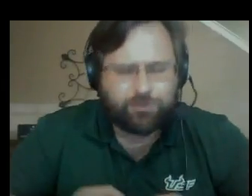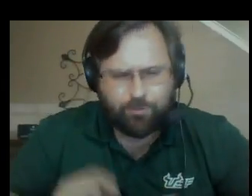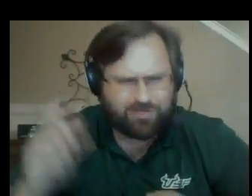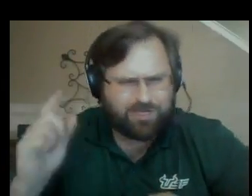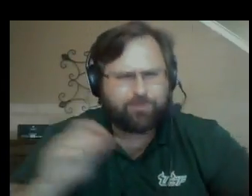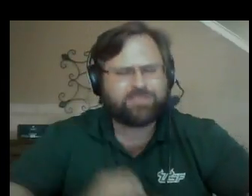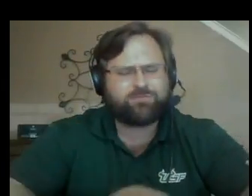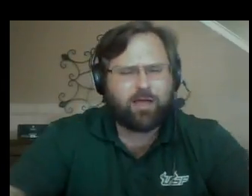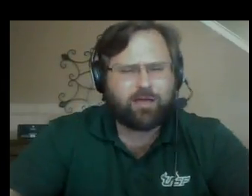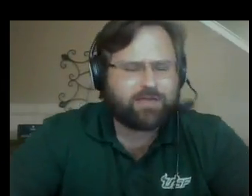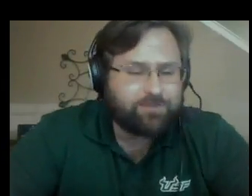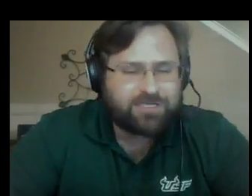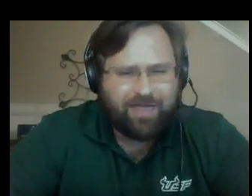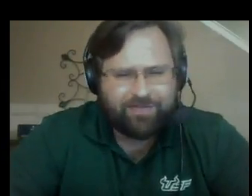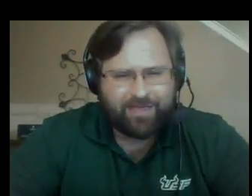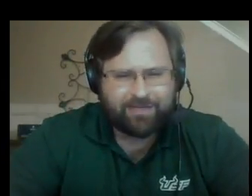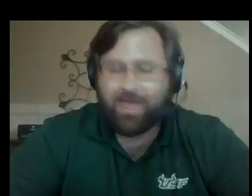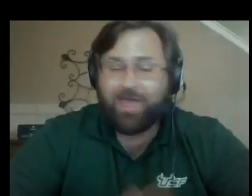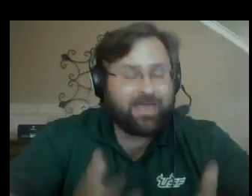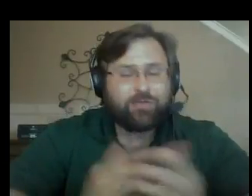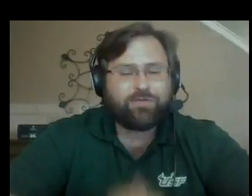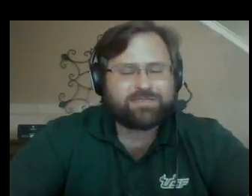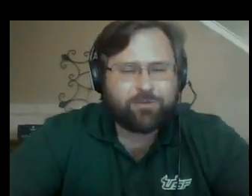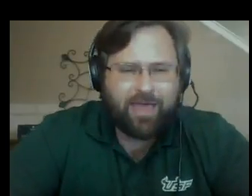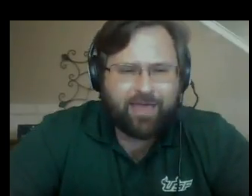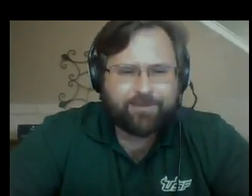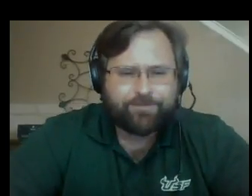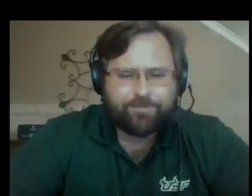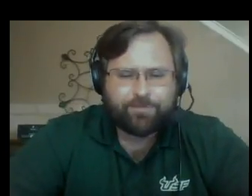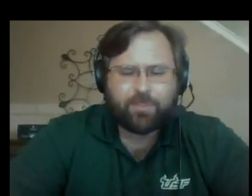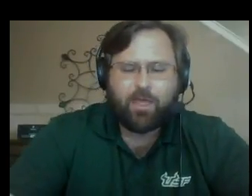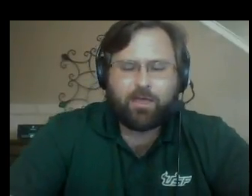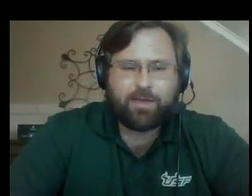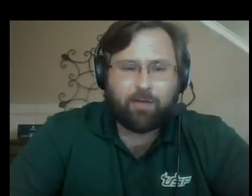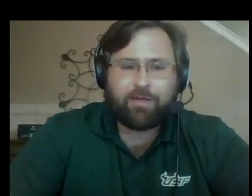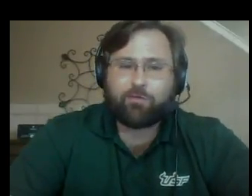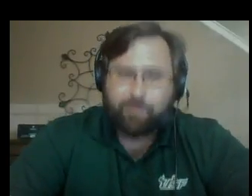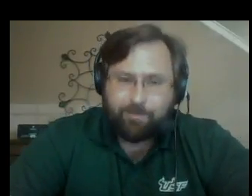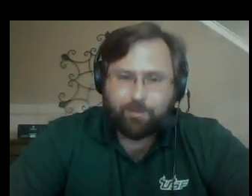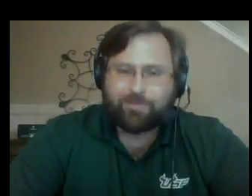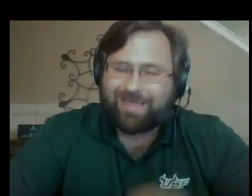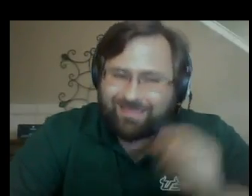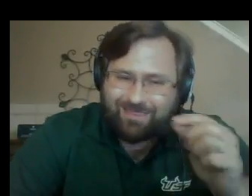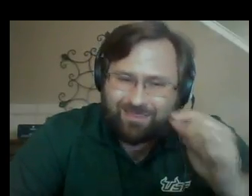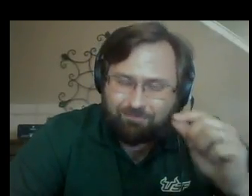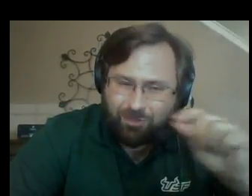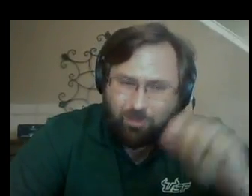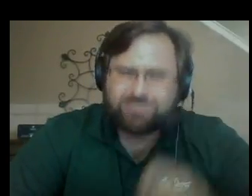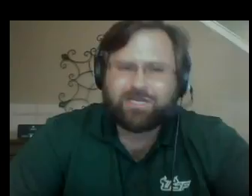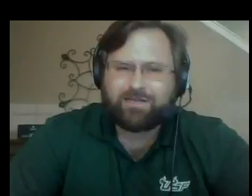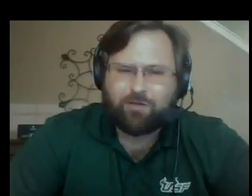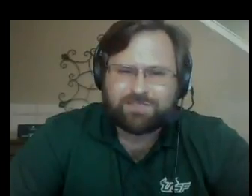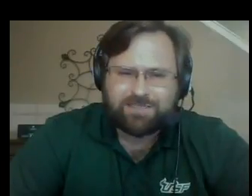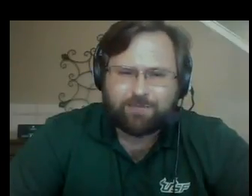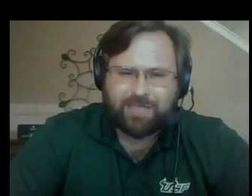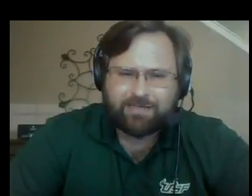word, which you put with the WH expression at the end. Either of these is okay. Now, remember, the